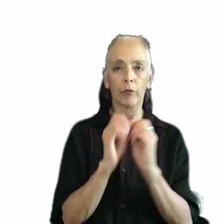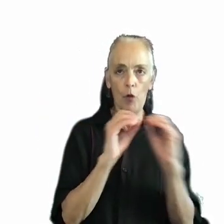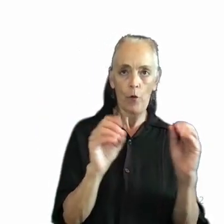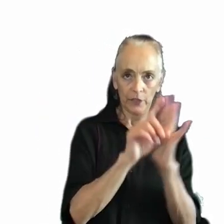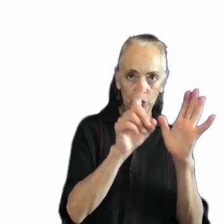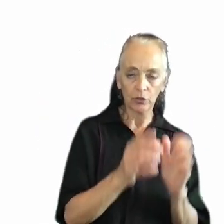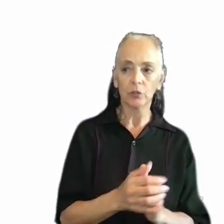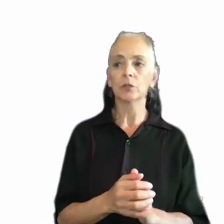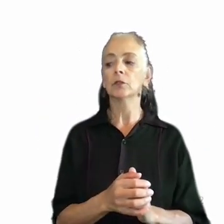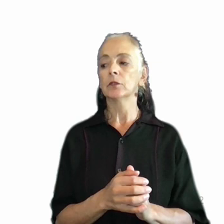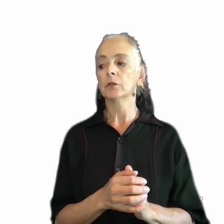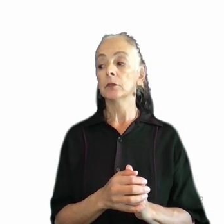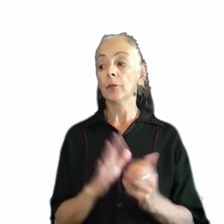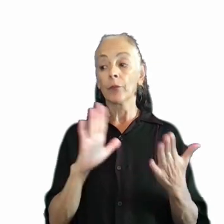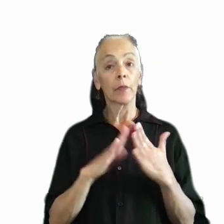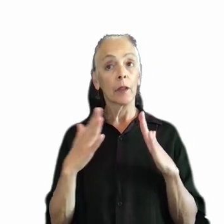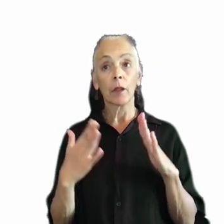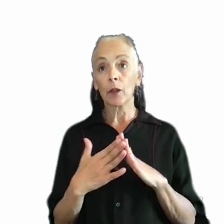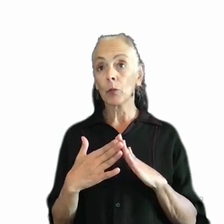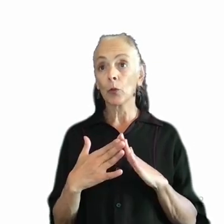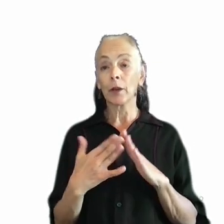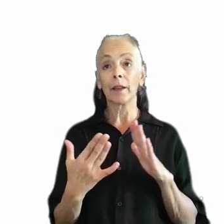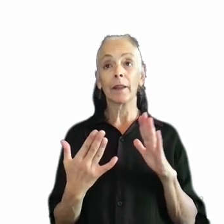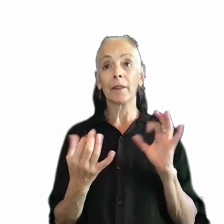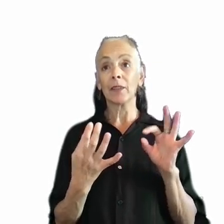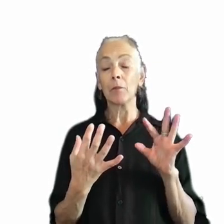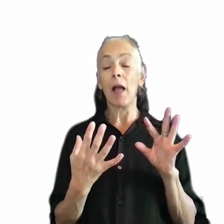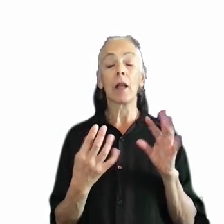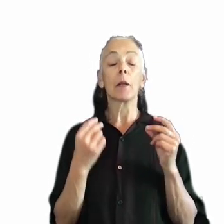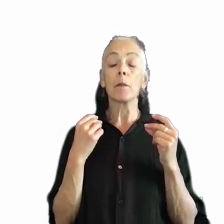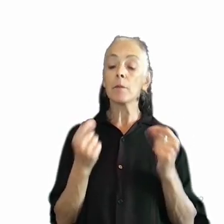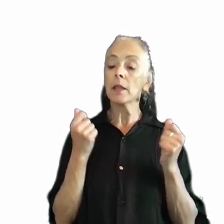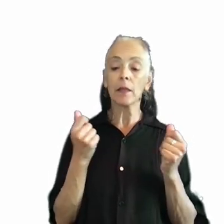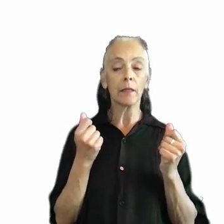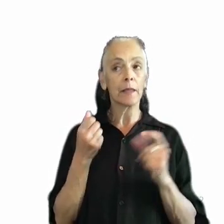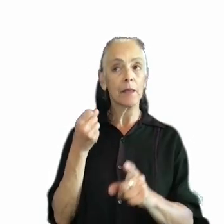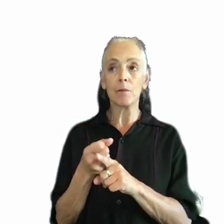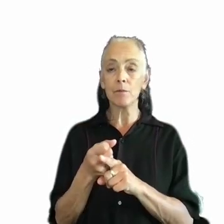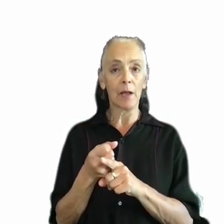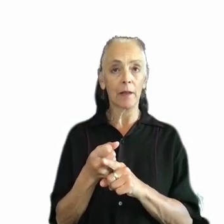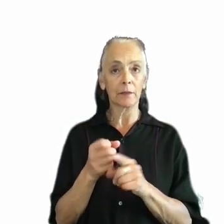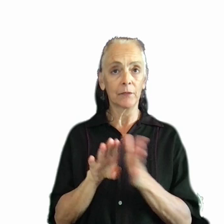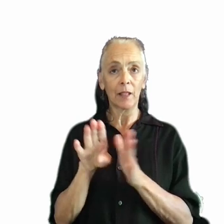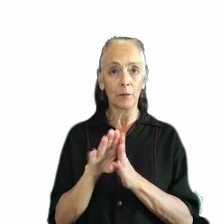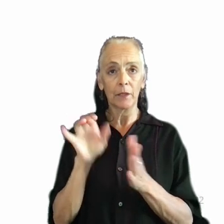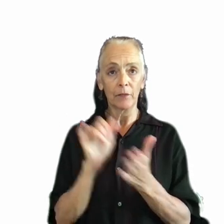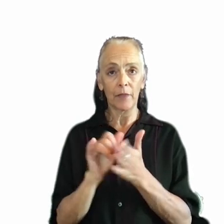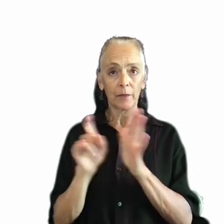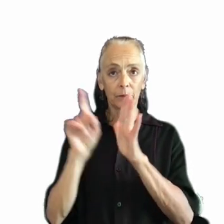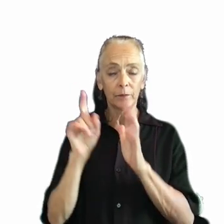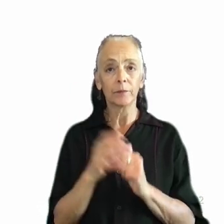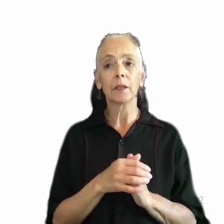um and the community feedback had immediate impact on future development so here we see you know this uh designing